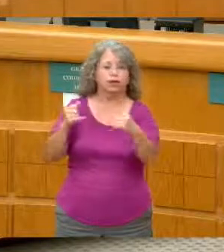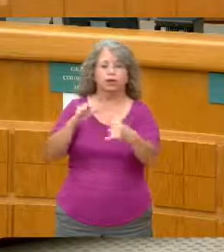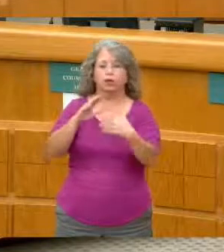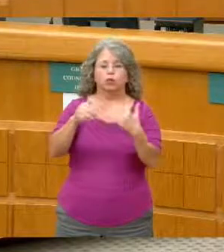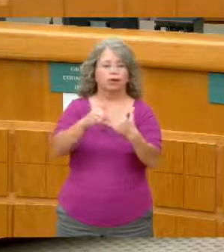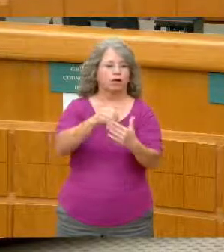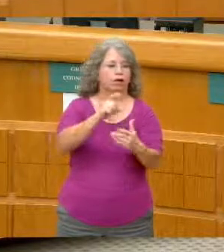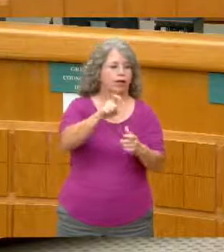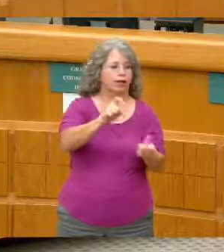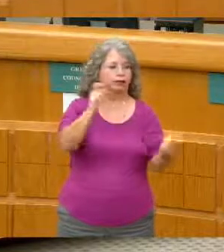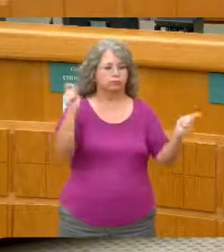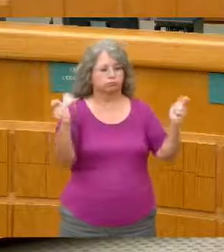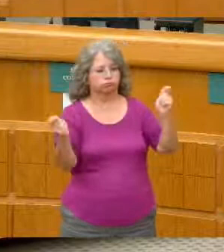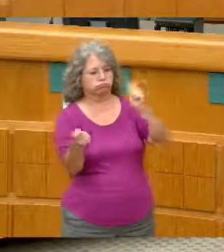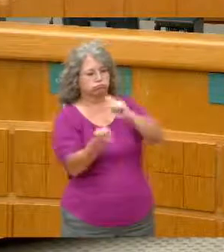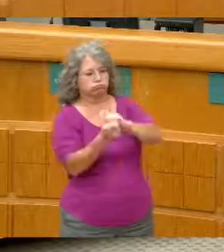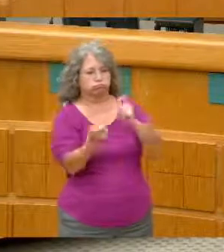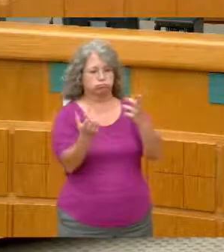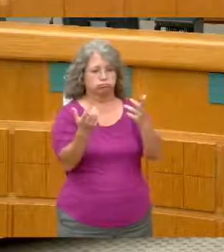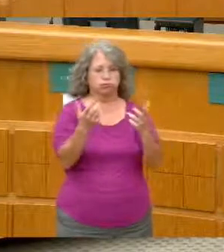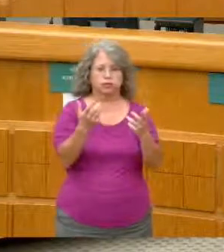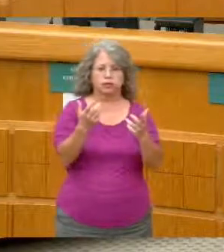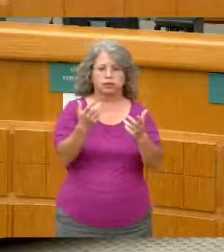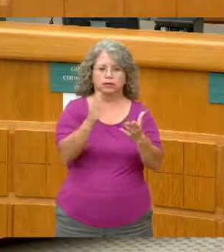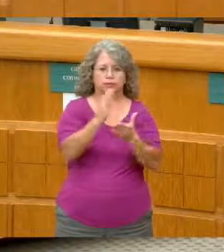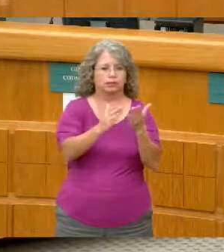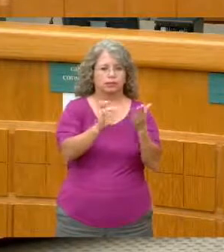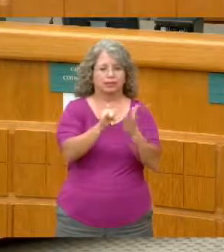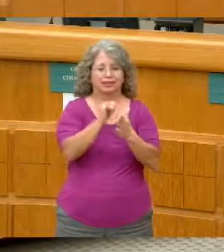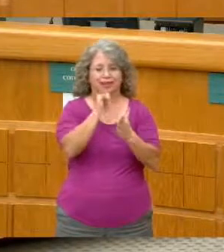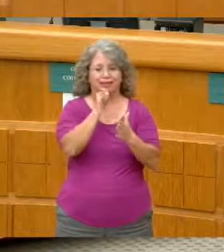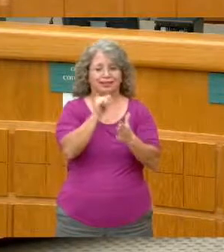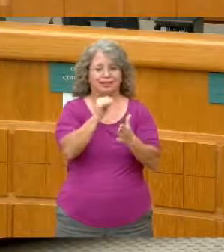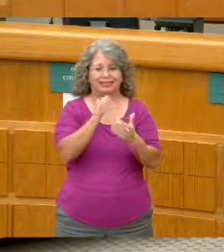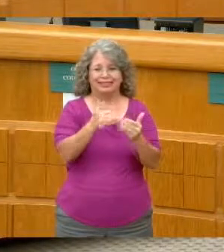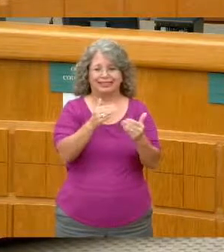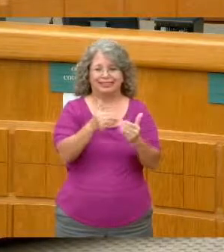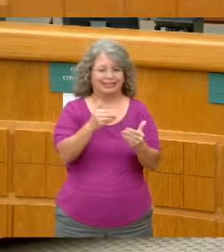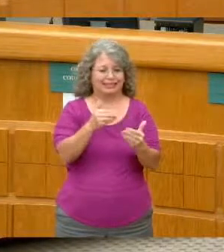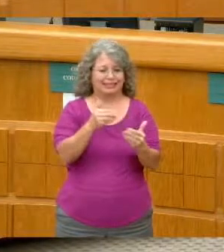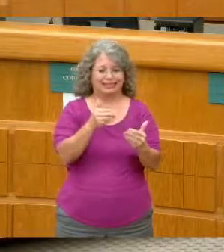to adapt to something that is not easy to adapt to: change.